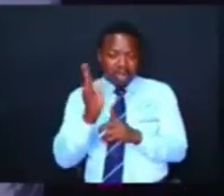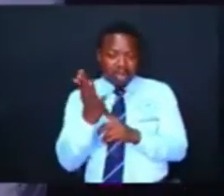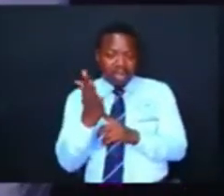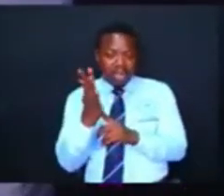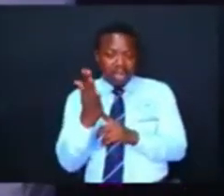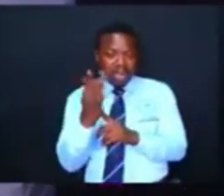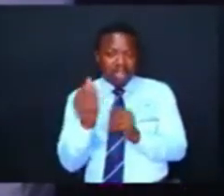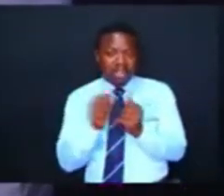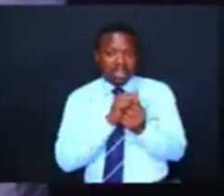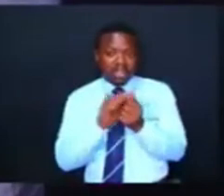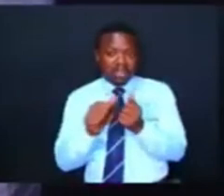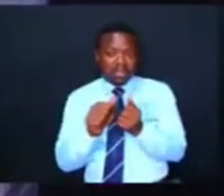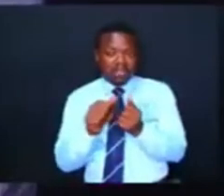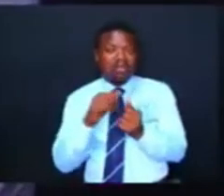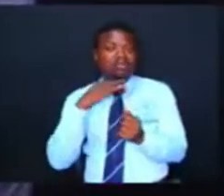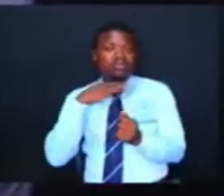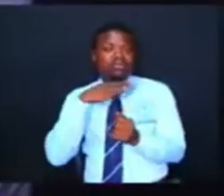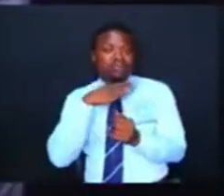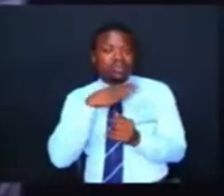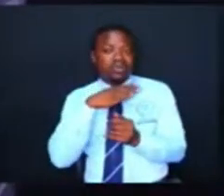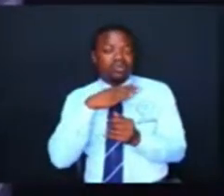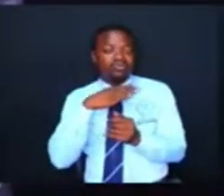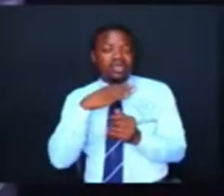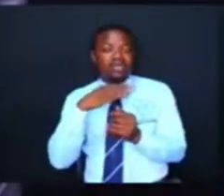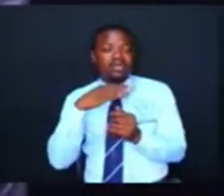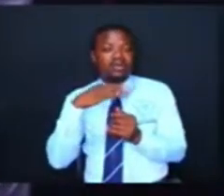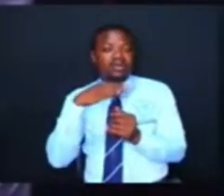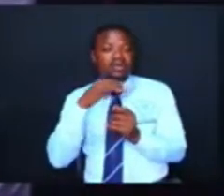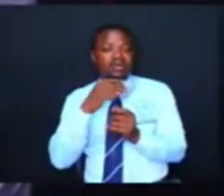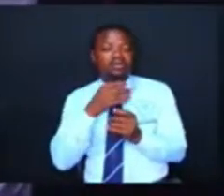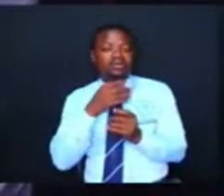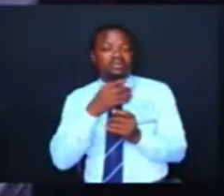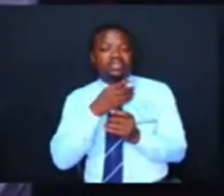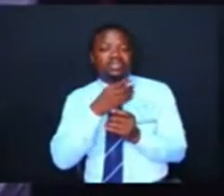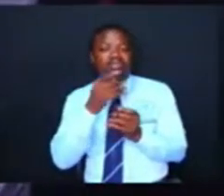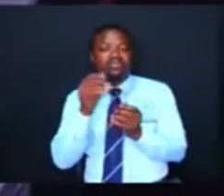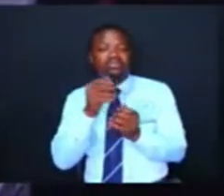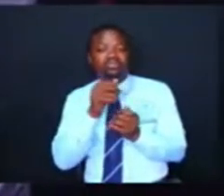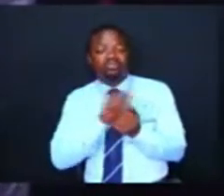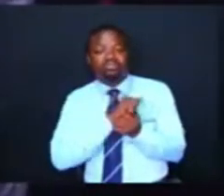And whatever they do, they will prosper.